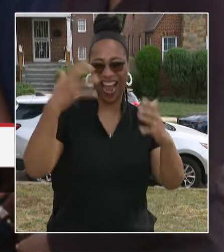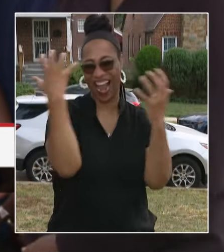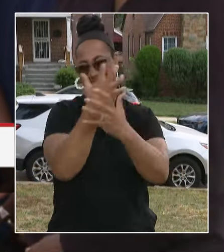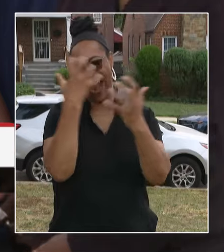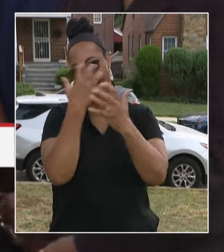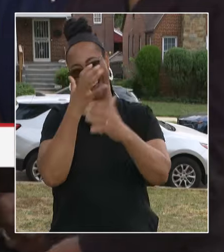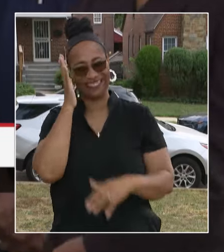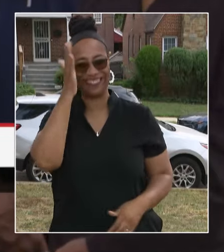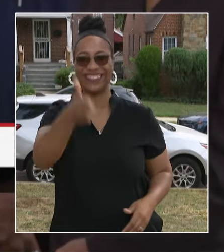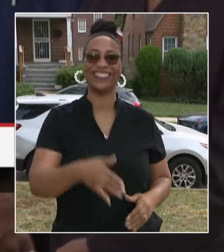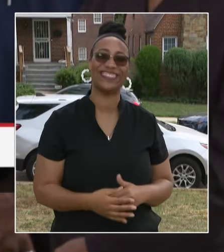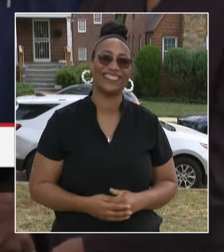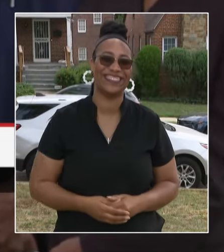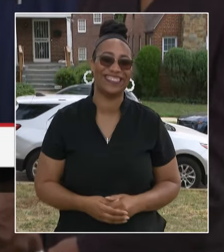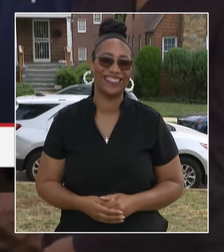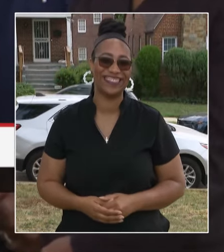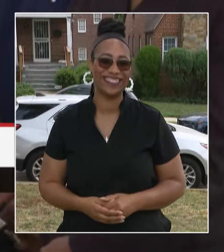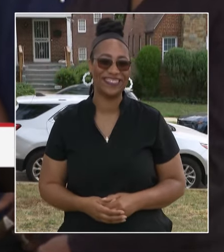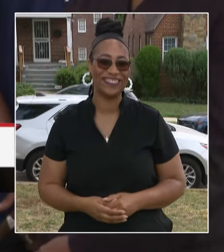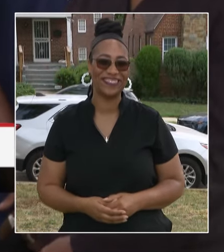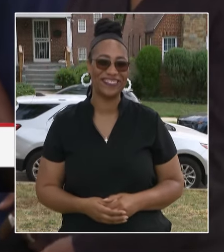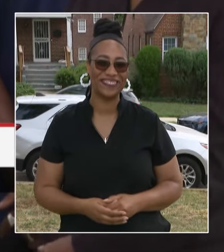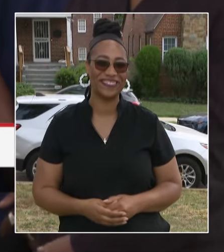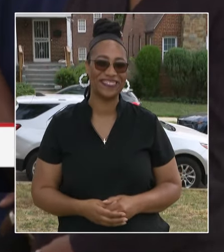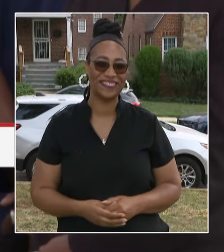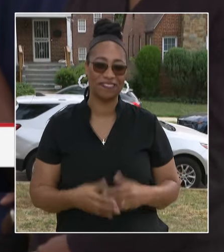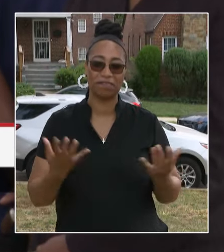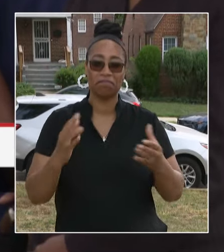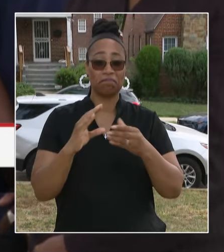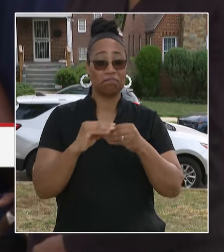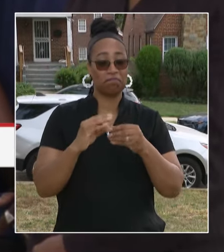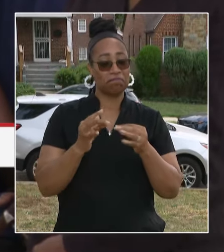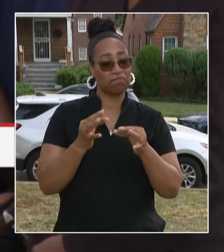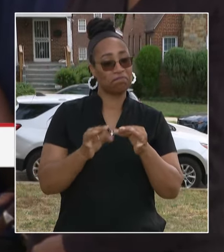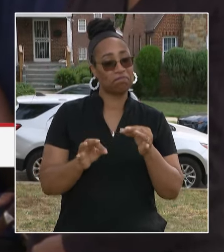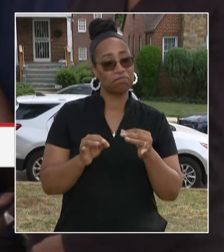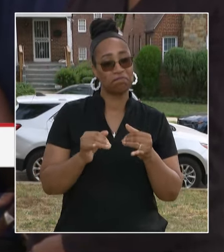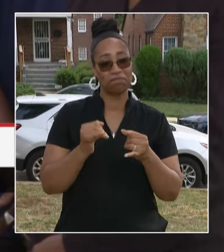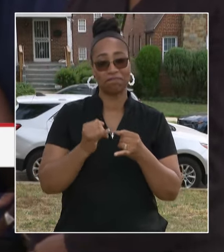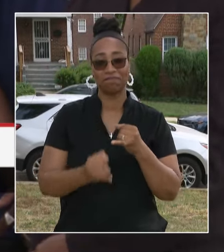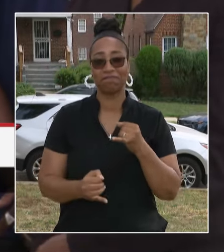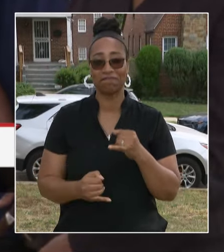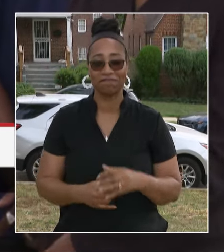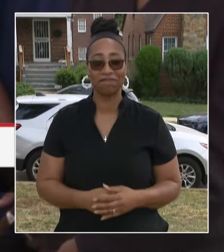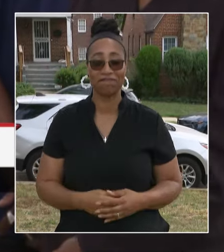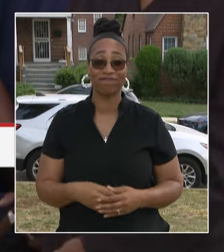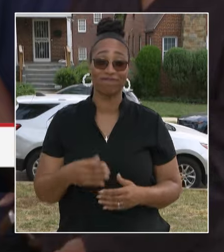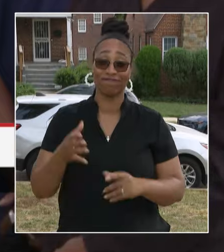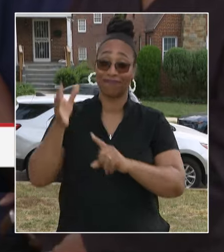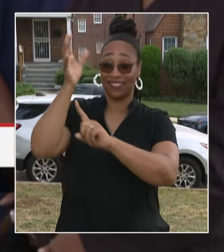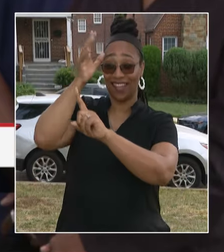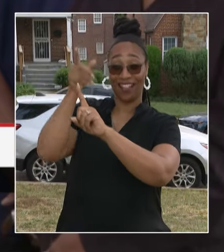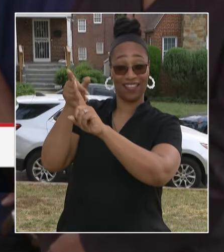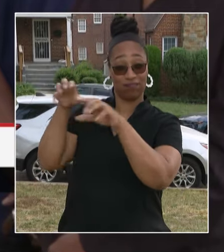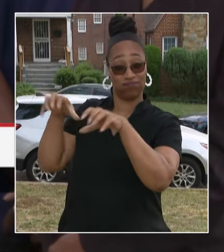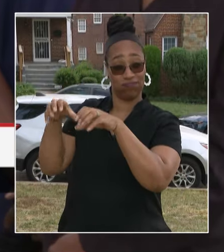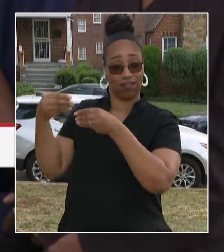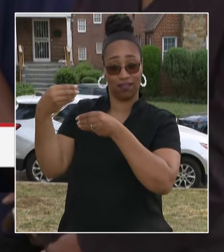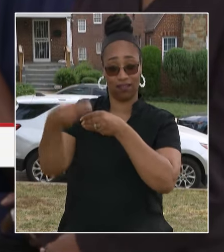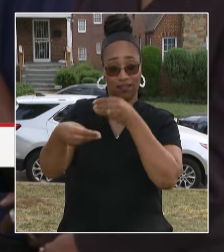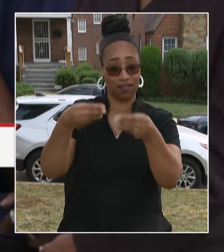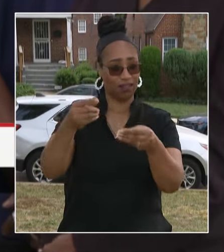to conclude by remarking that I see my father's legacy everywhere. You know, I talk to people and they say